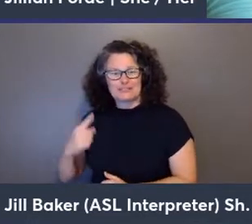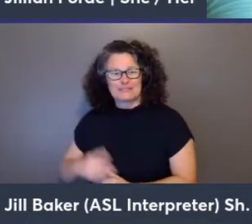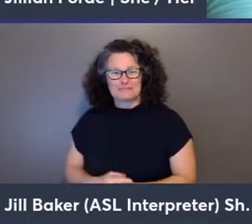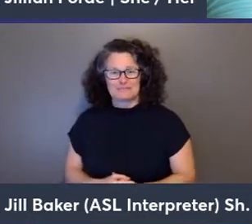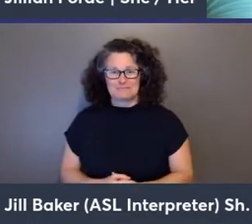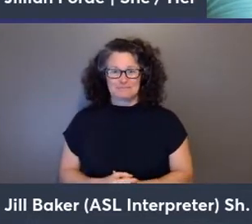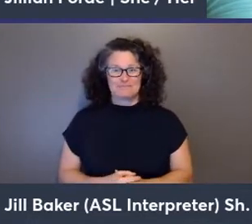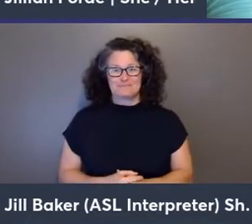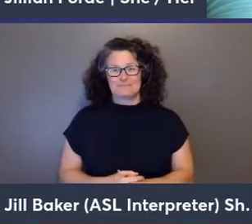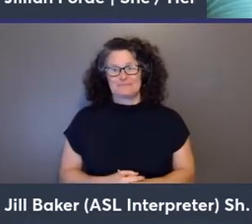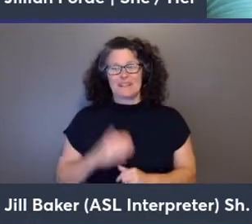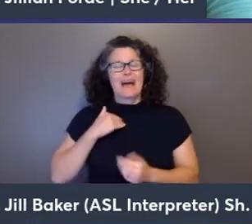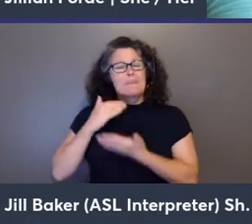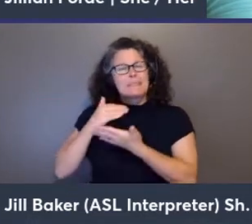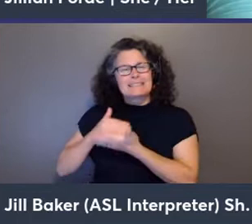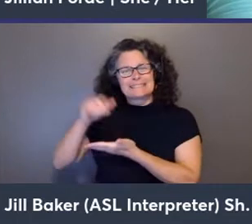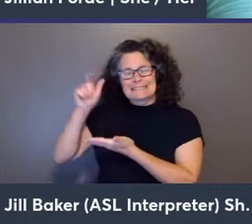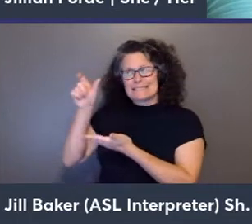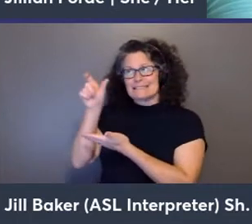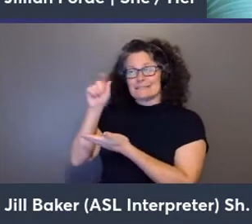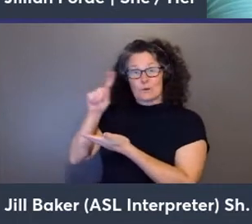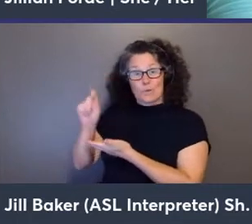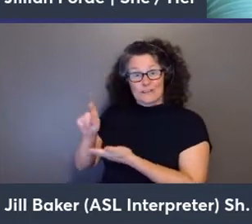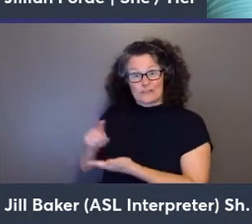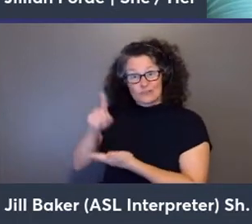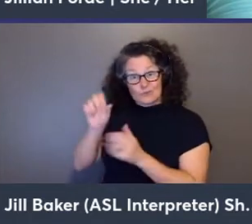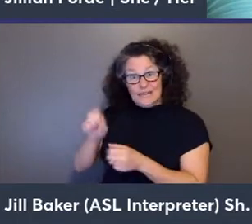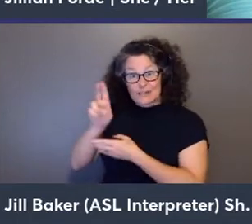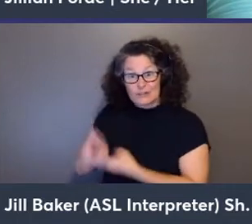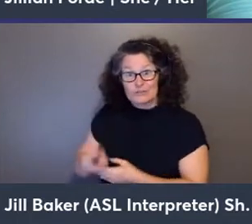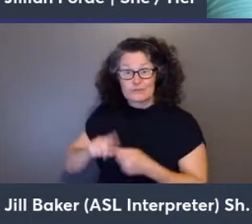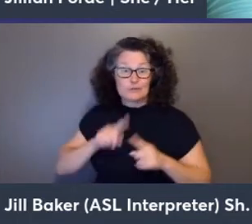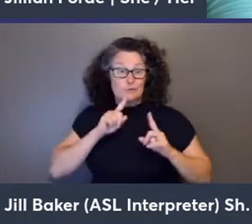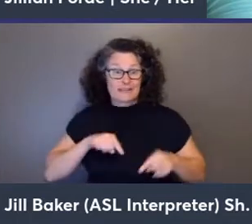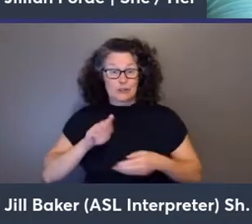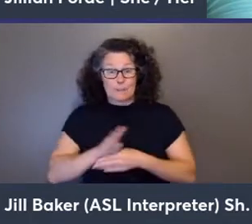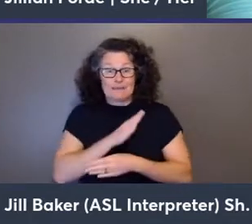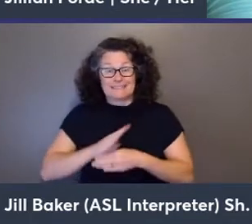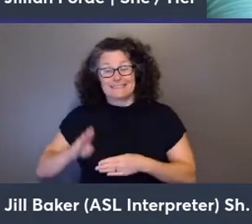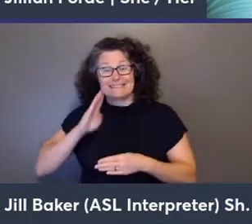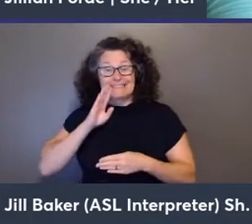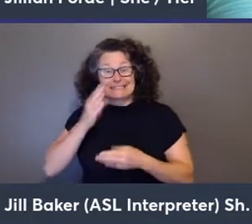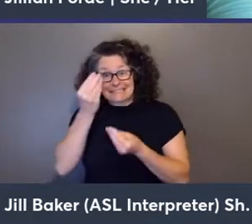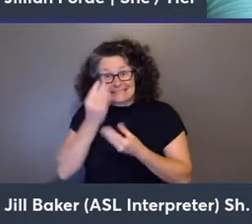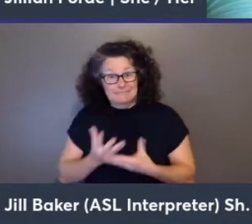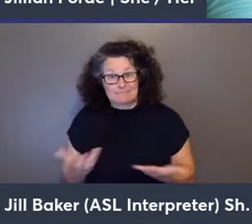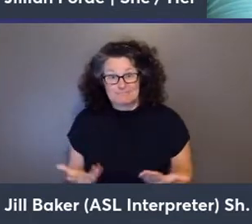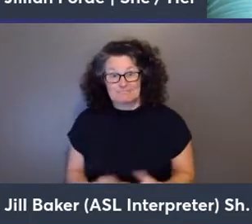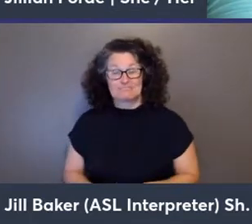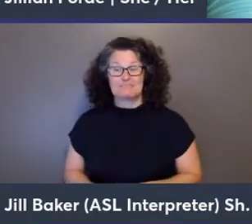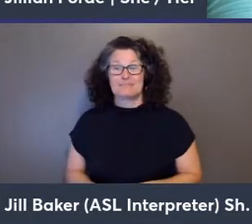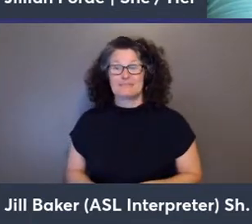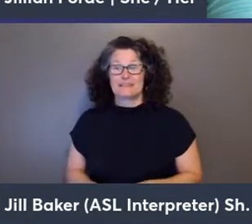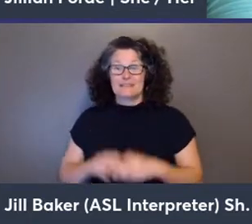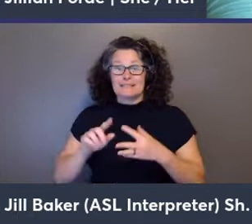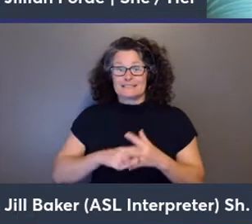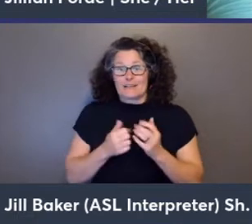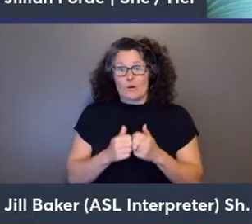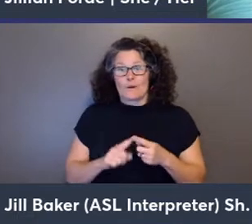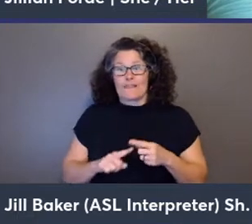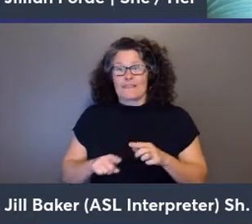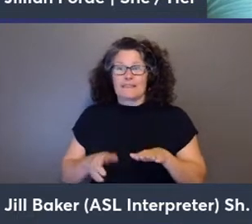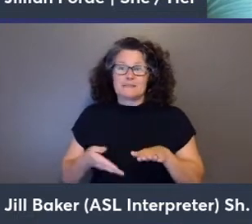out some questions in here that people can use to answer business insights. So we start from the